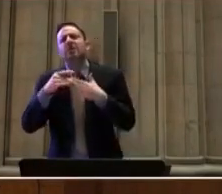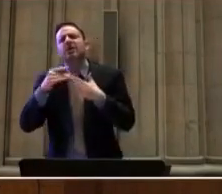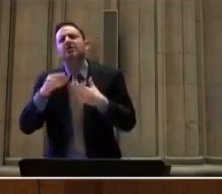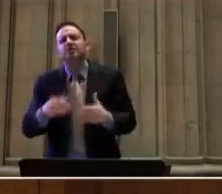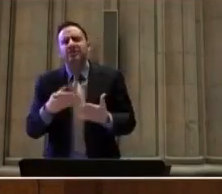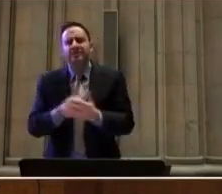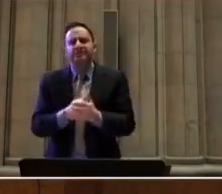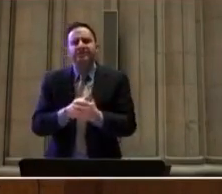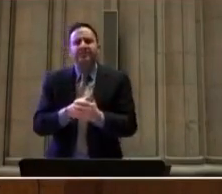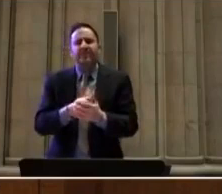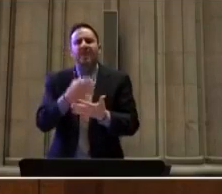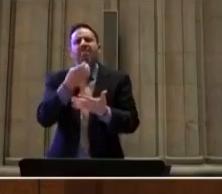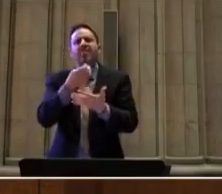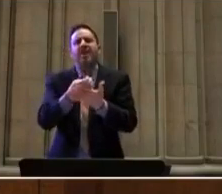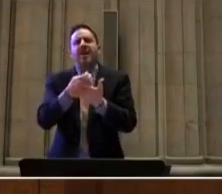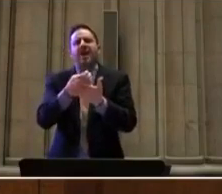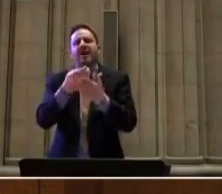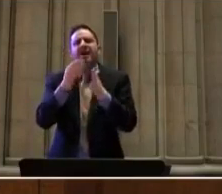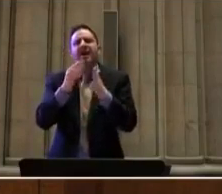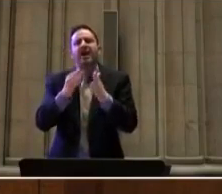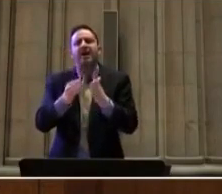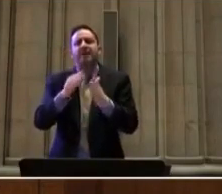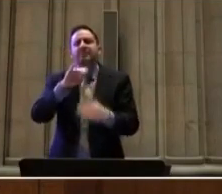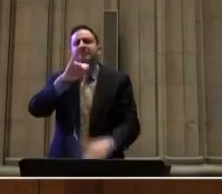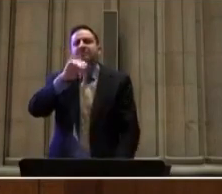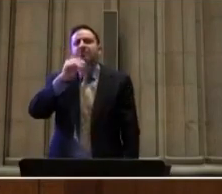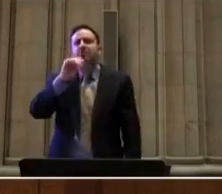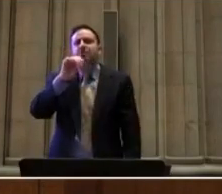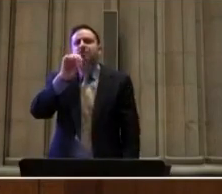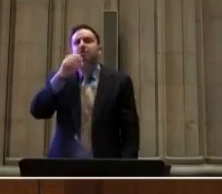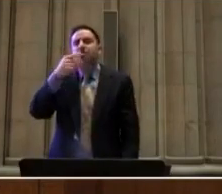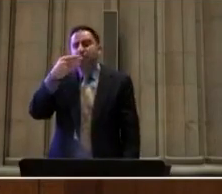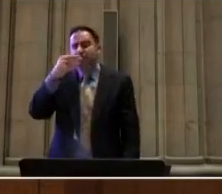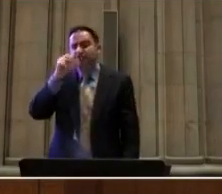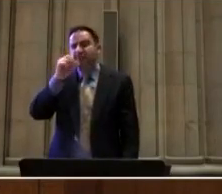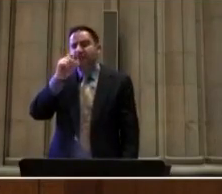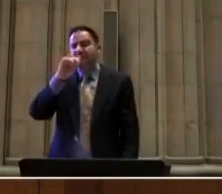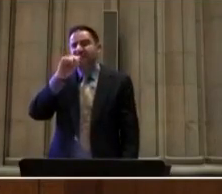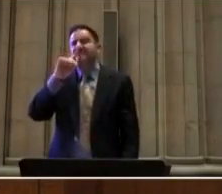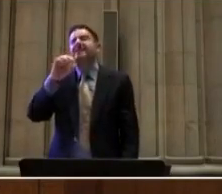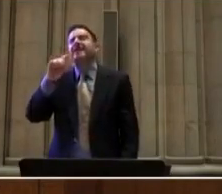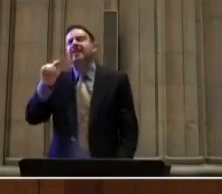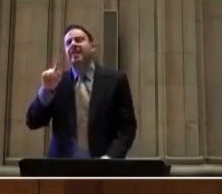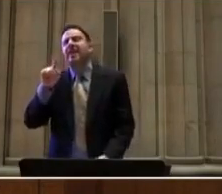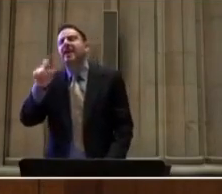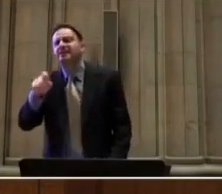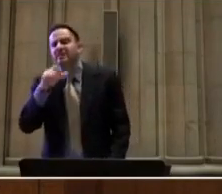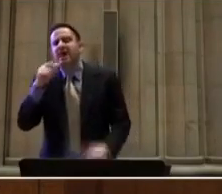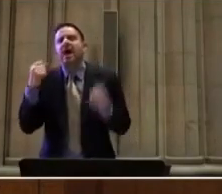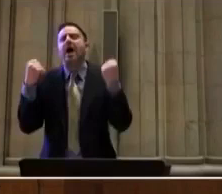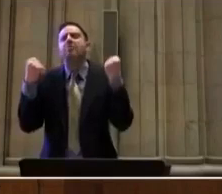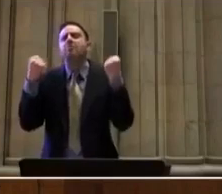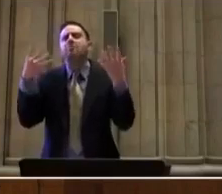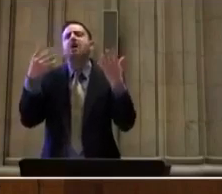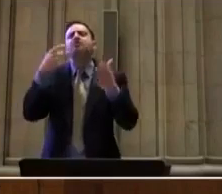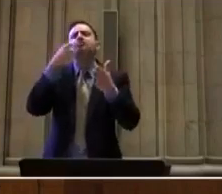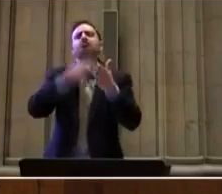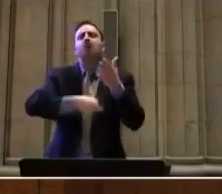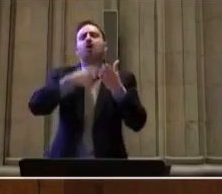question the economist Joseph Stiglitz has asked. Not how much will it cost the government to